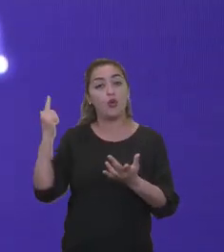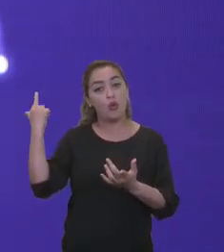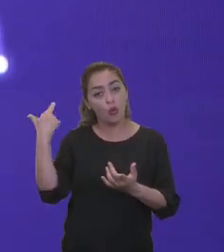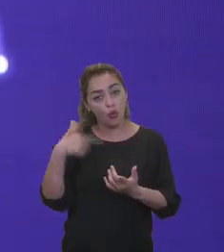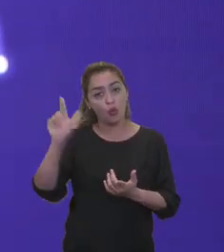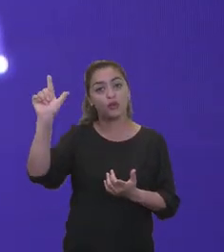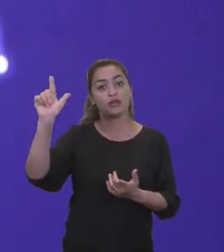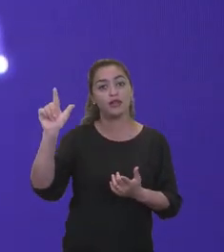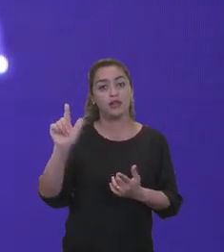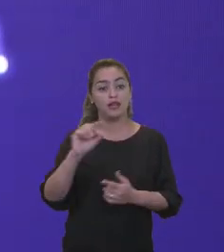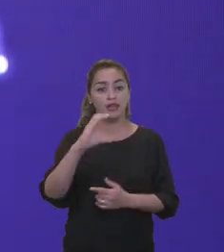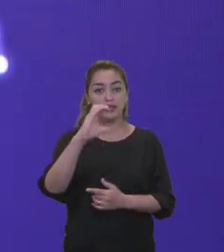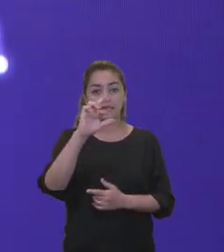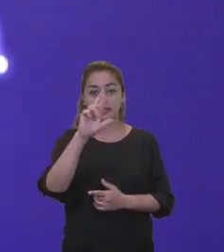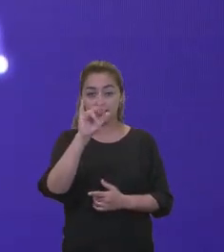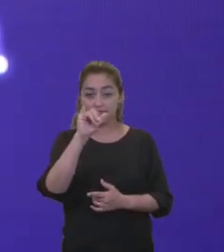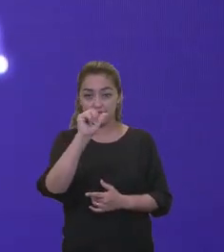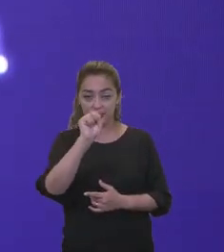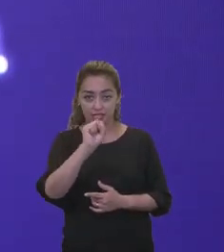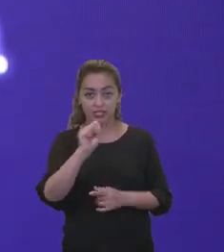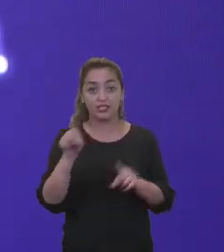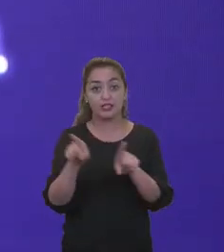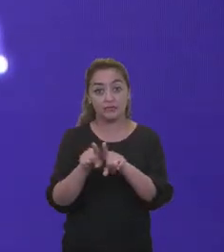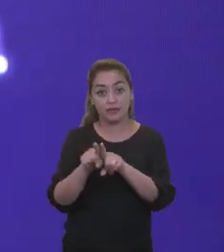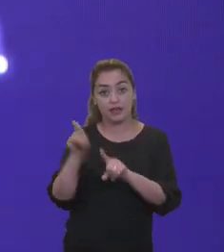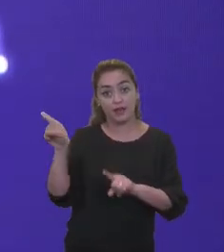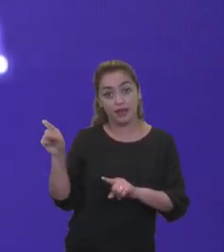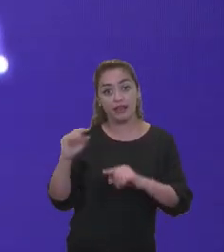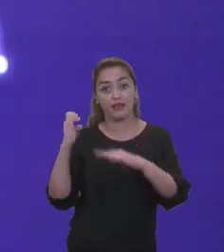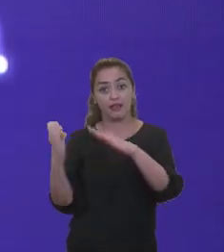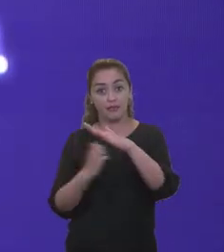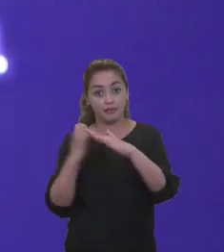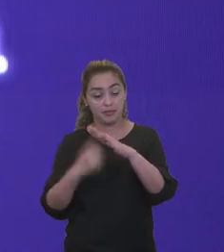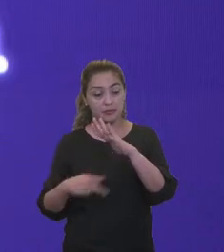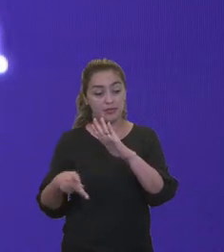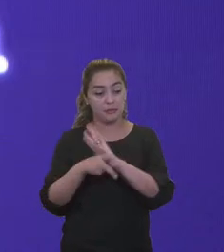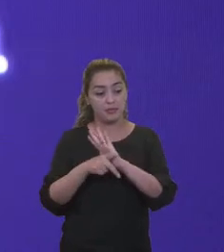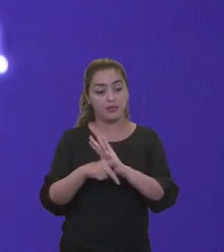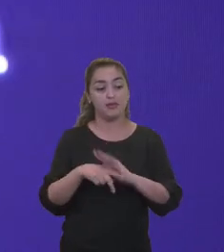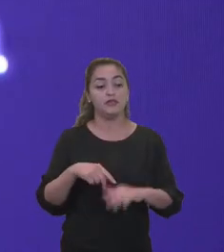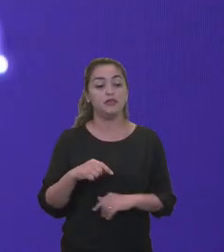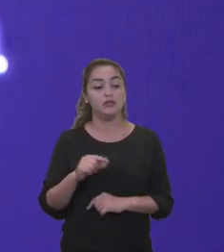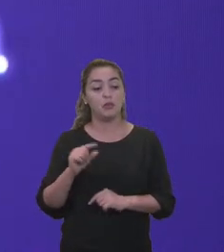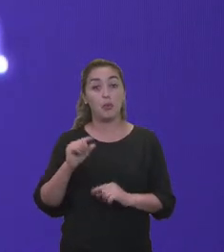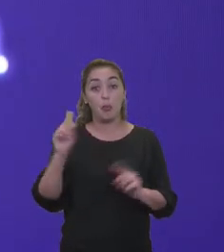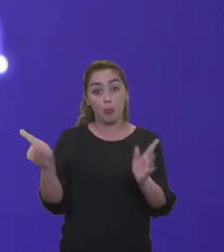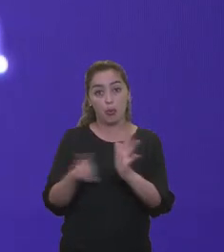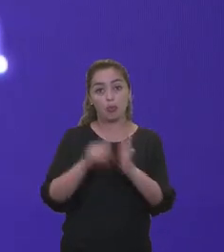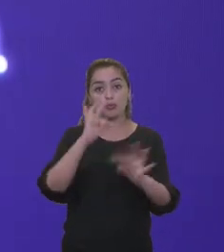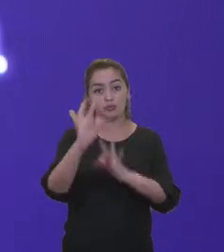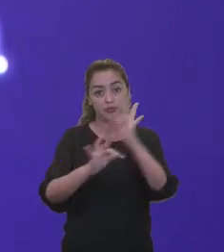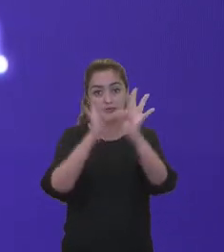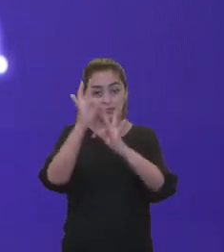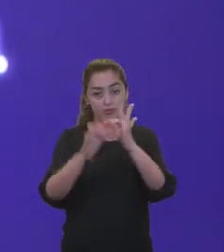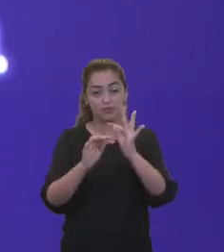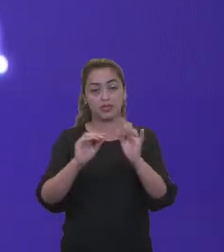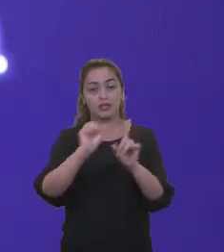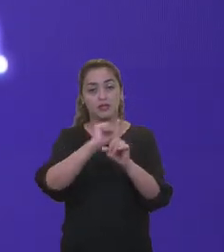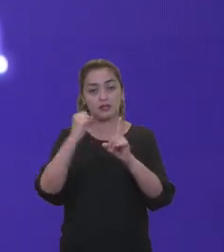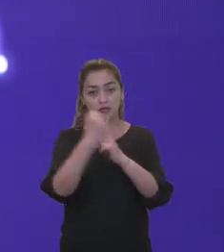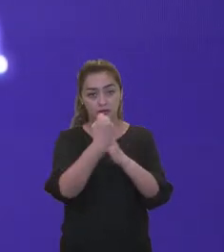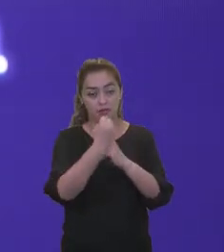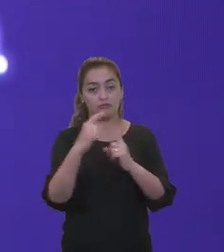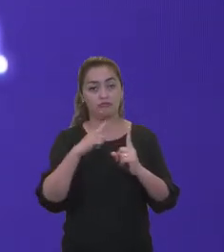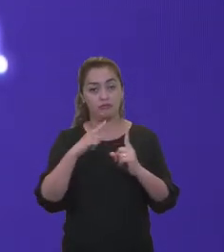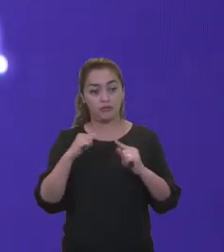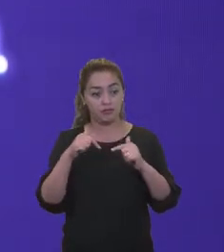and Cris dos Prazeres, social activist and executive coordinator of Vina Web, a